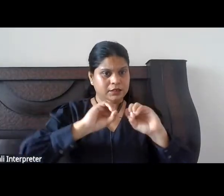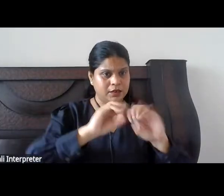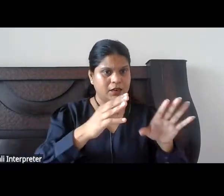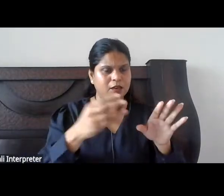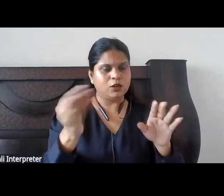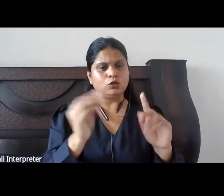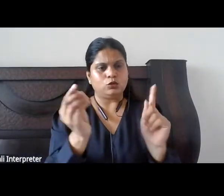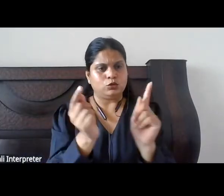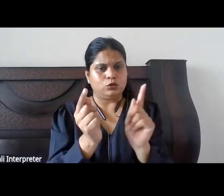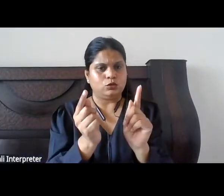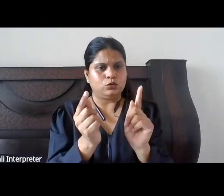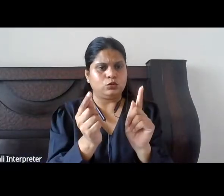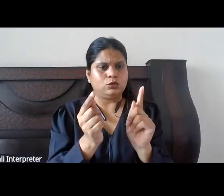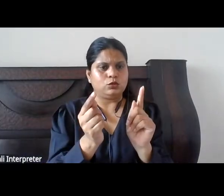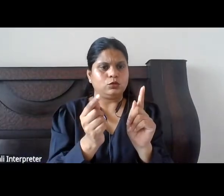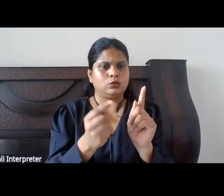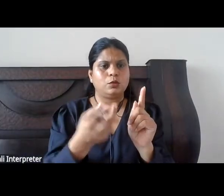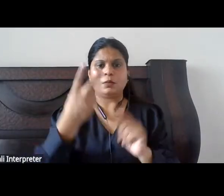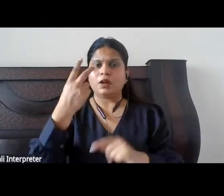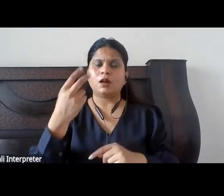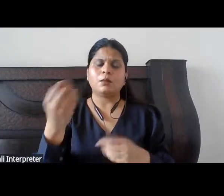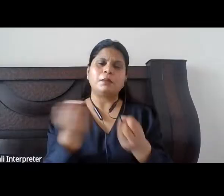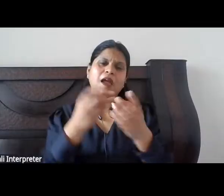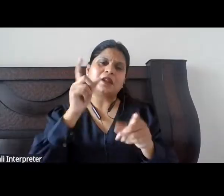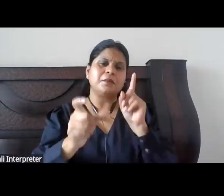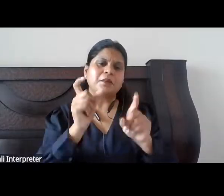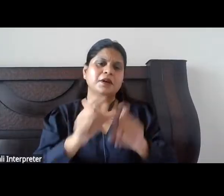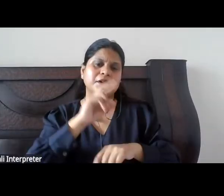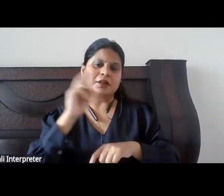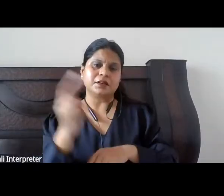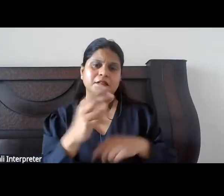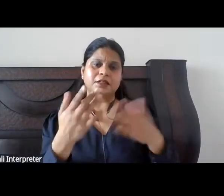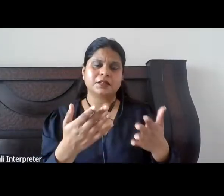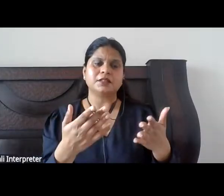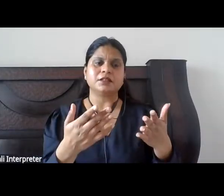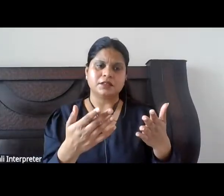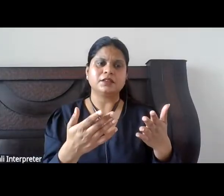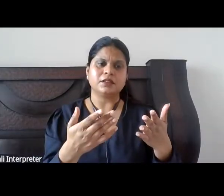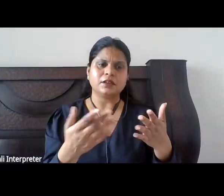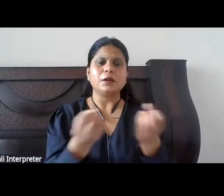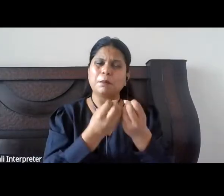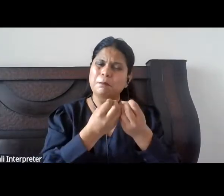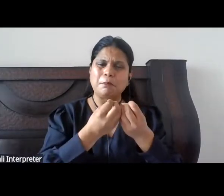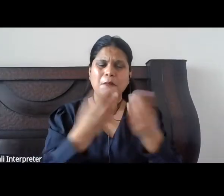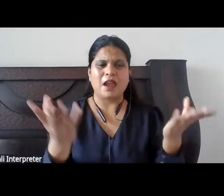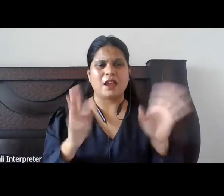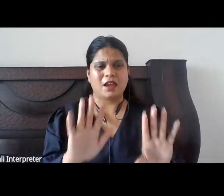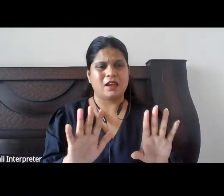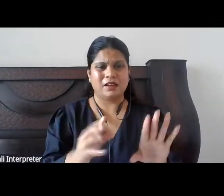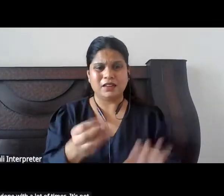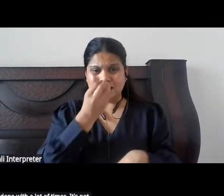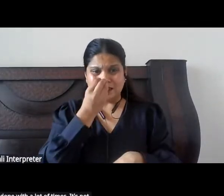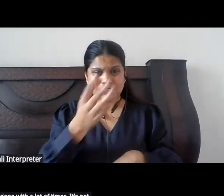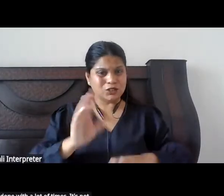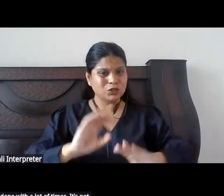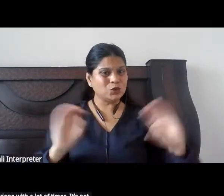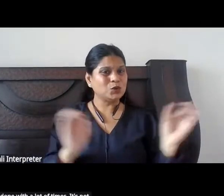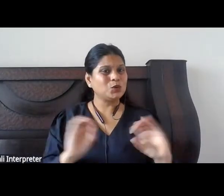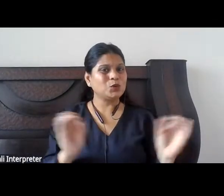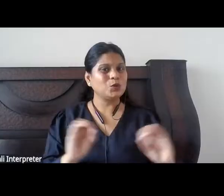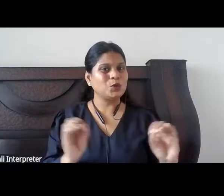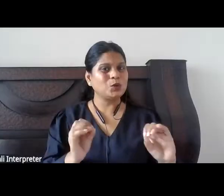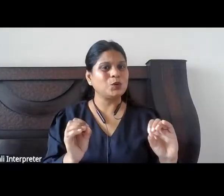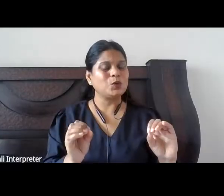because it was really viewed. So some of these were initiatives that was done with a lot of times. It's not easy to get a TV